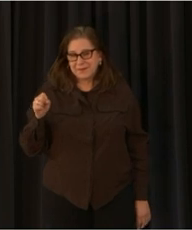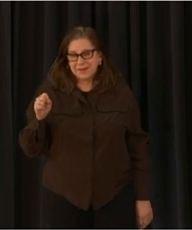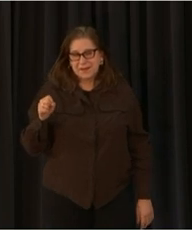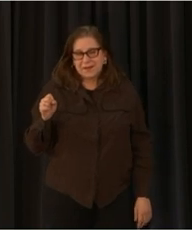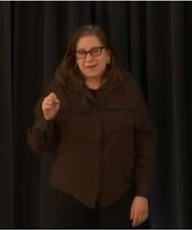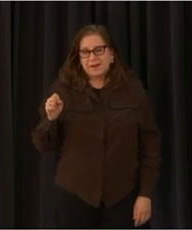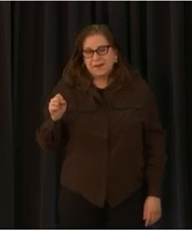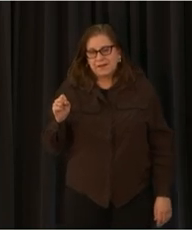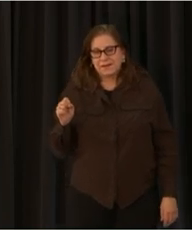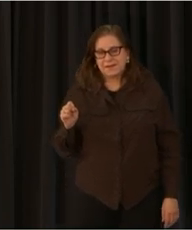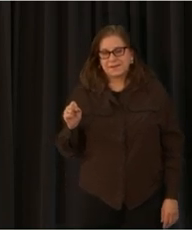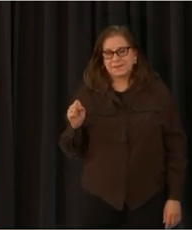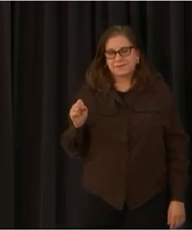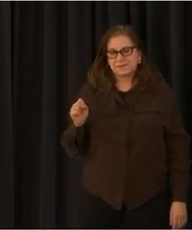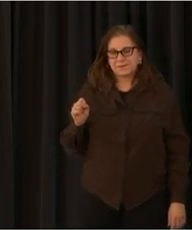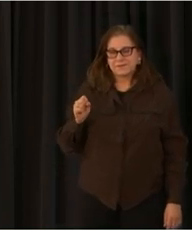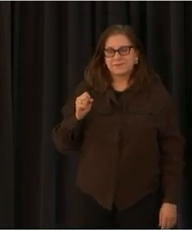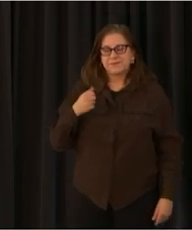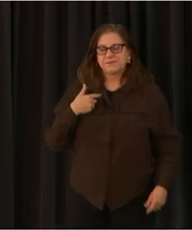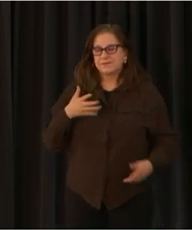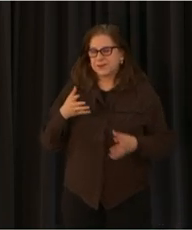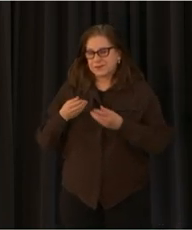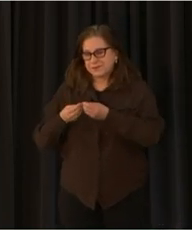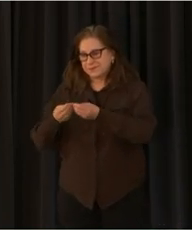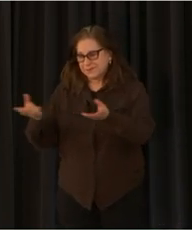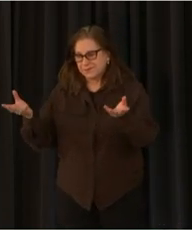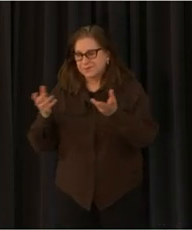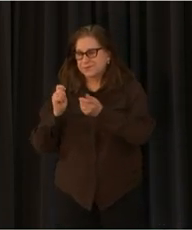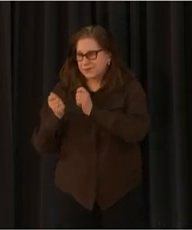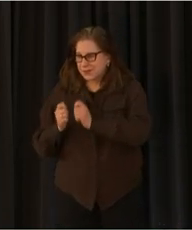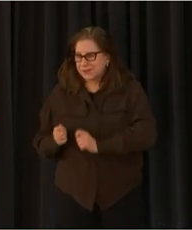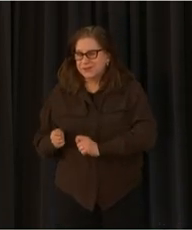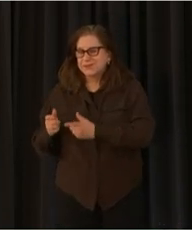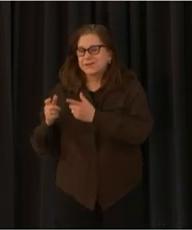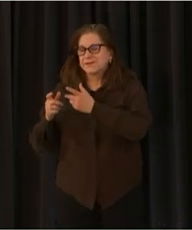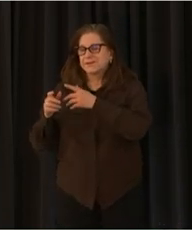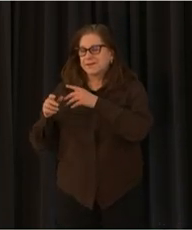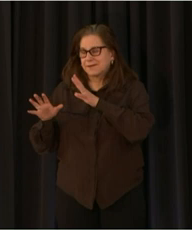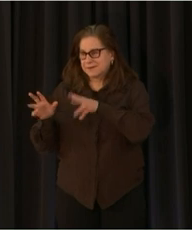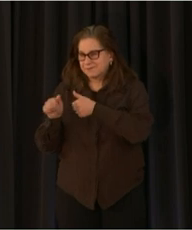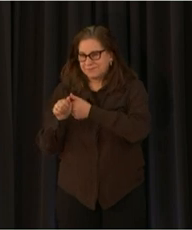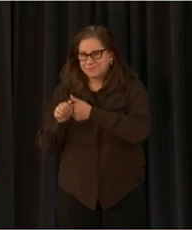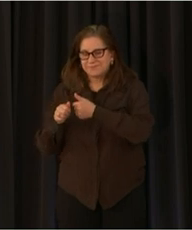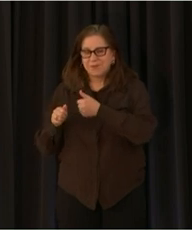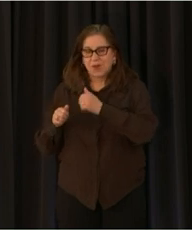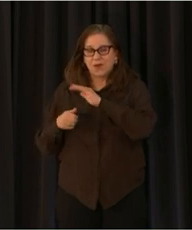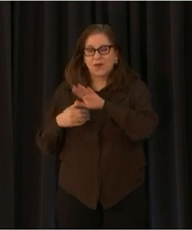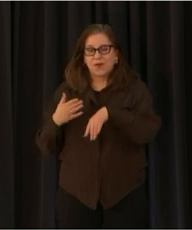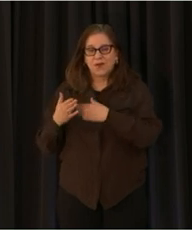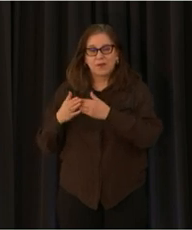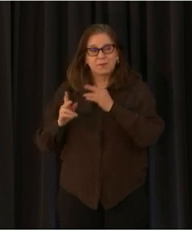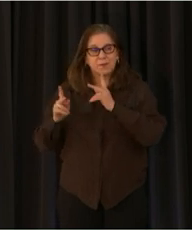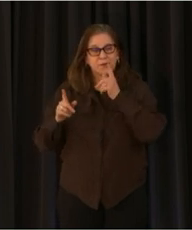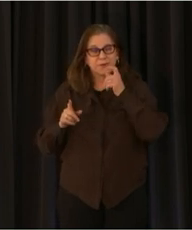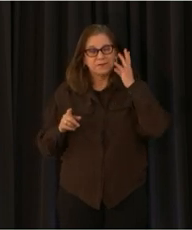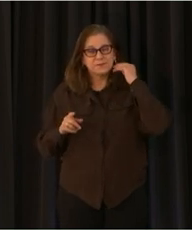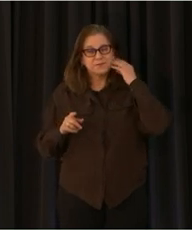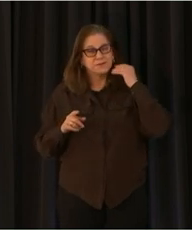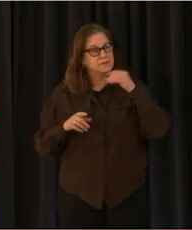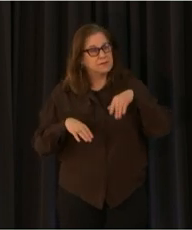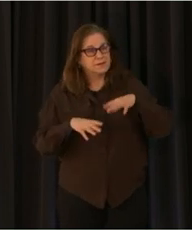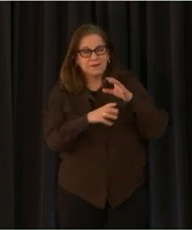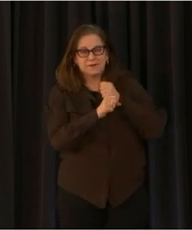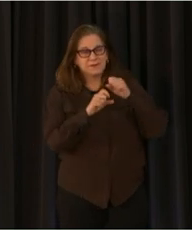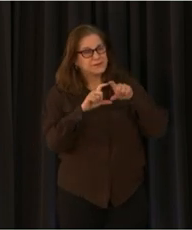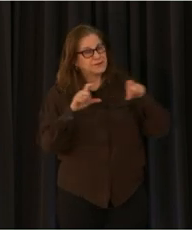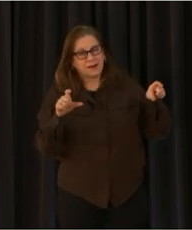have deployed code changes and resolved this issue. What that means is that all of the impacted claimants that did